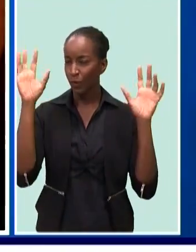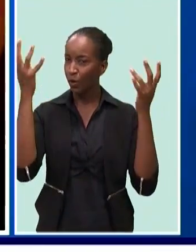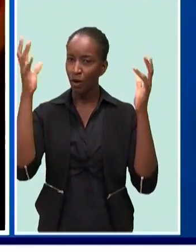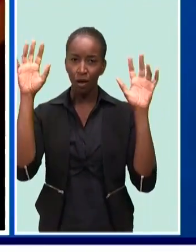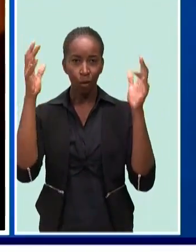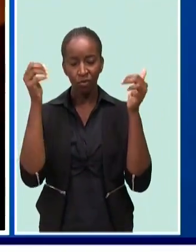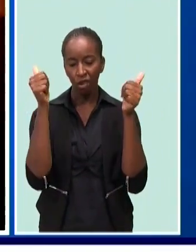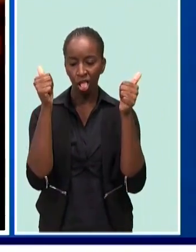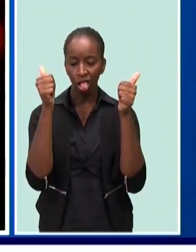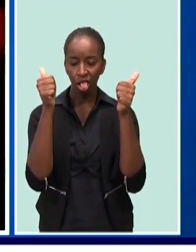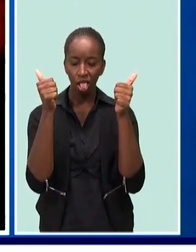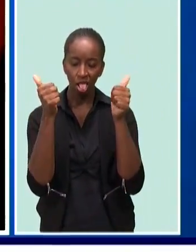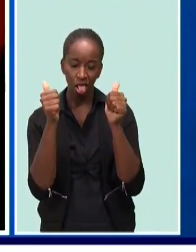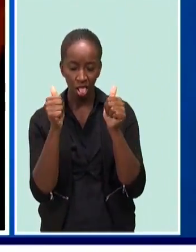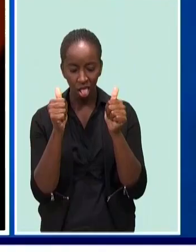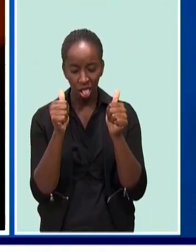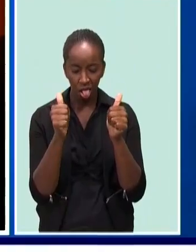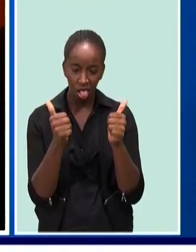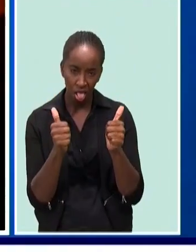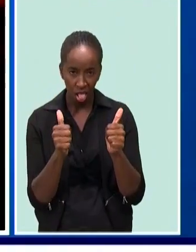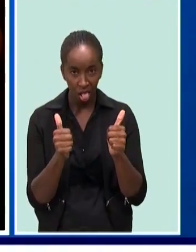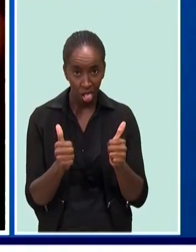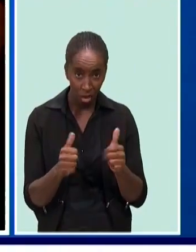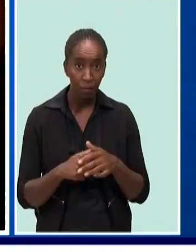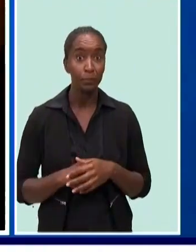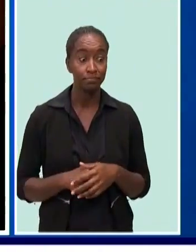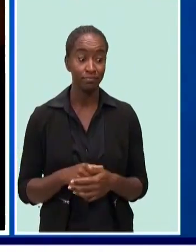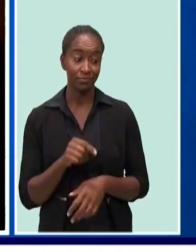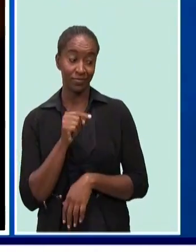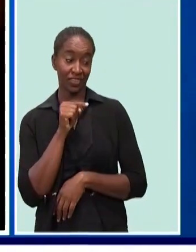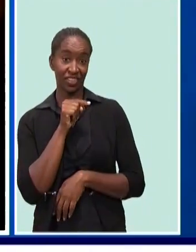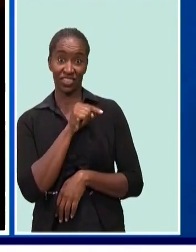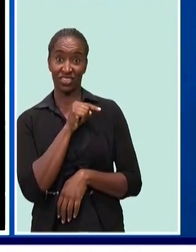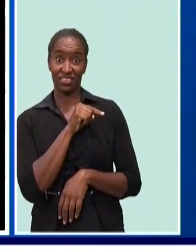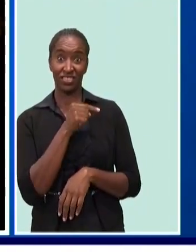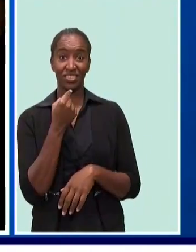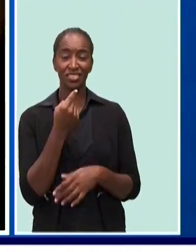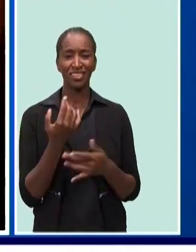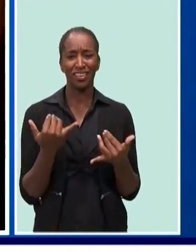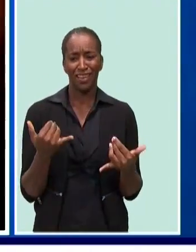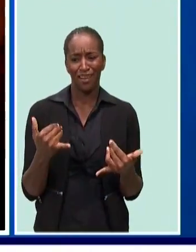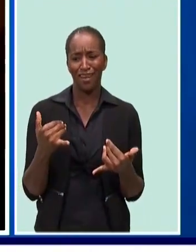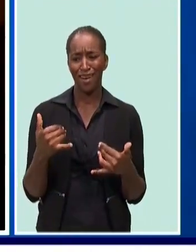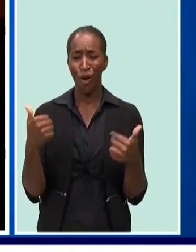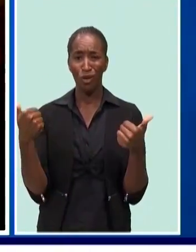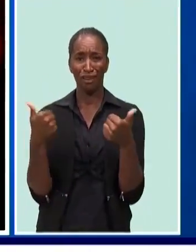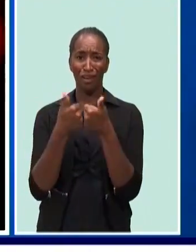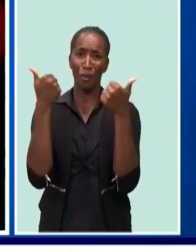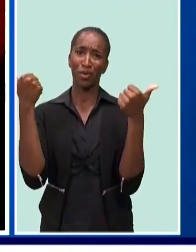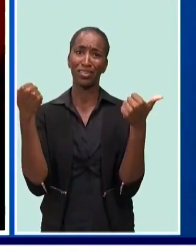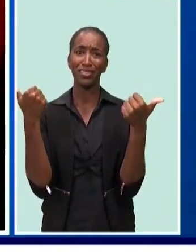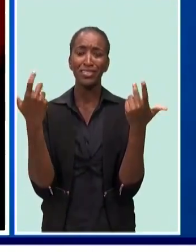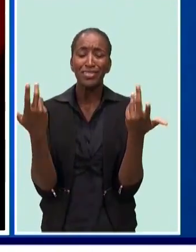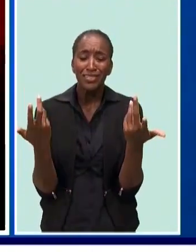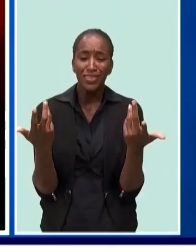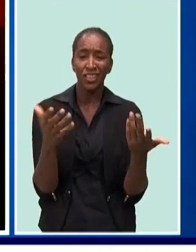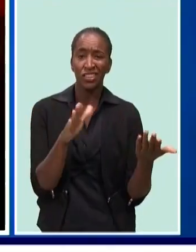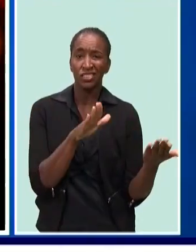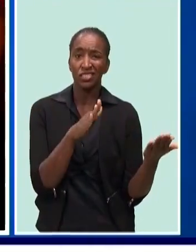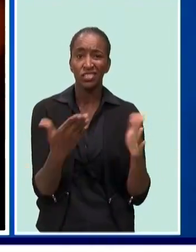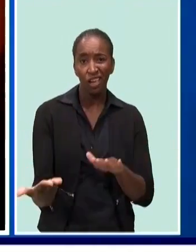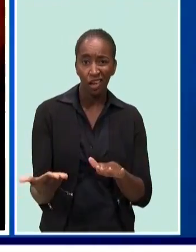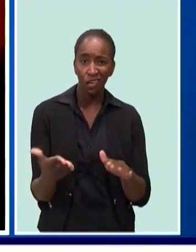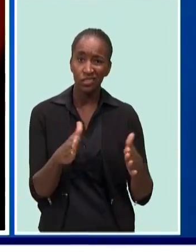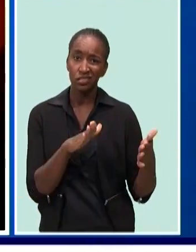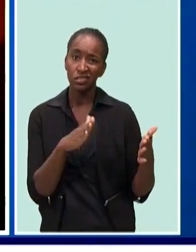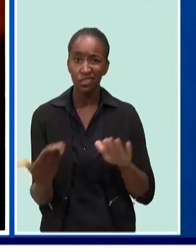over continues. And one more, Erin Brown is saying that in its current state, the event, to quote her, is dead,